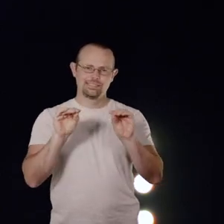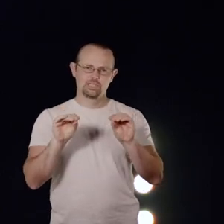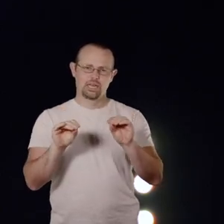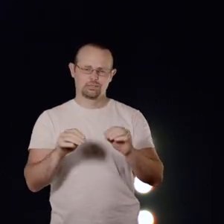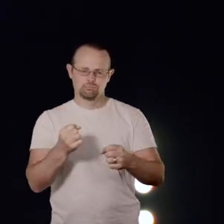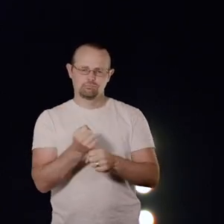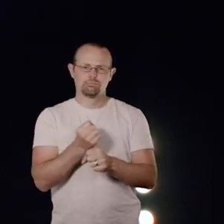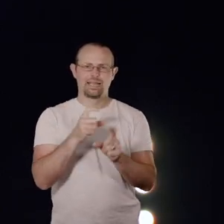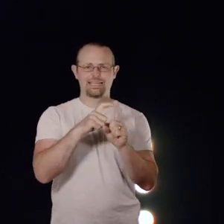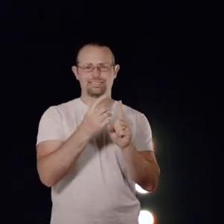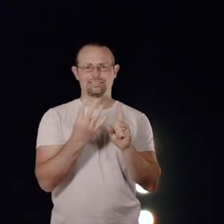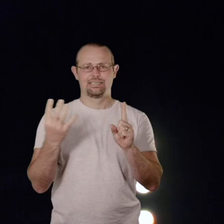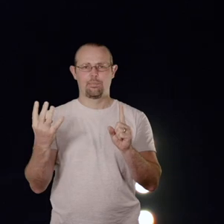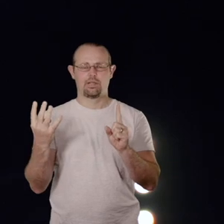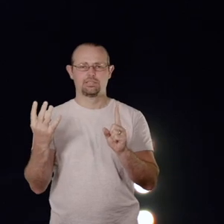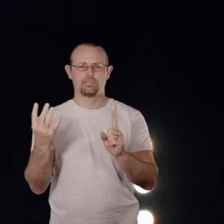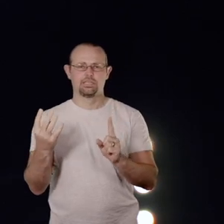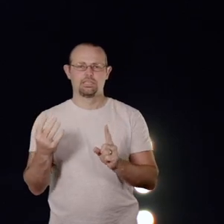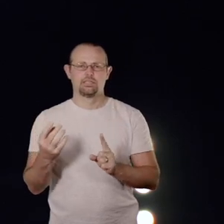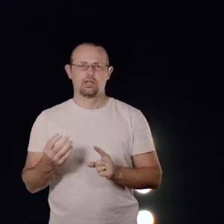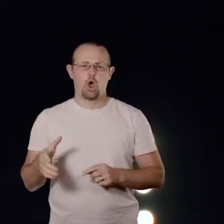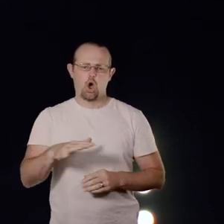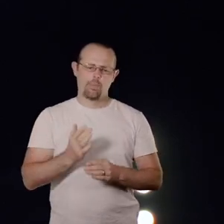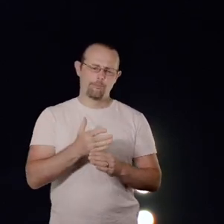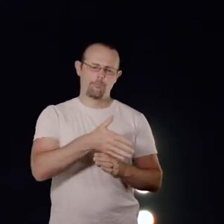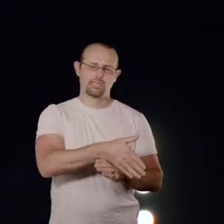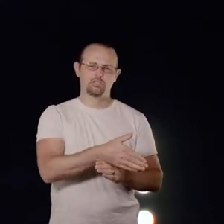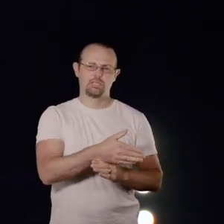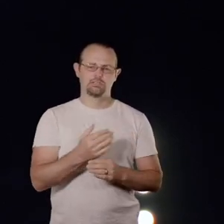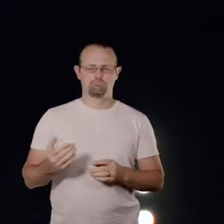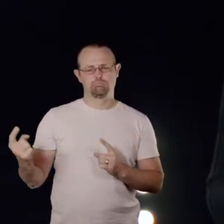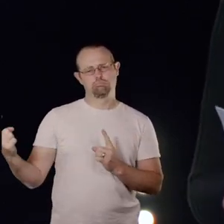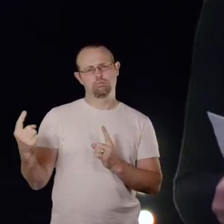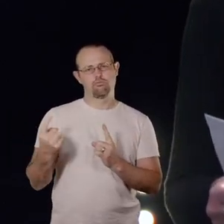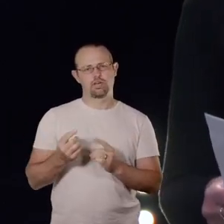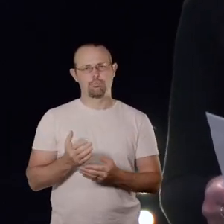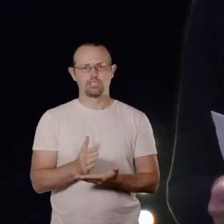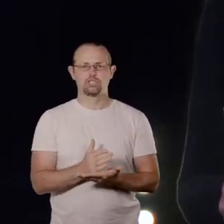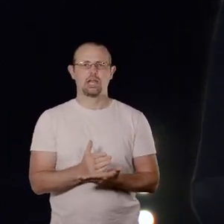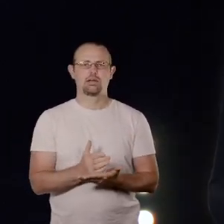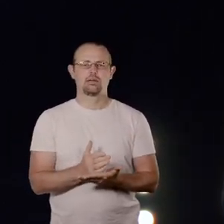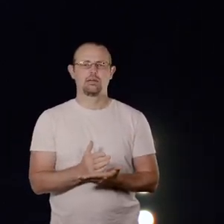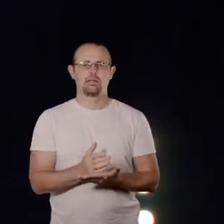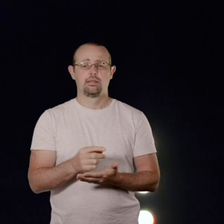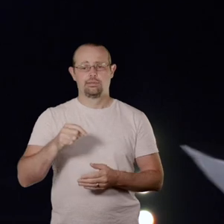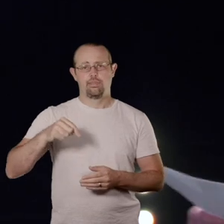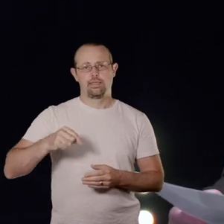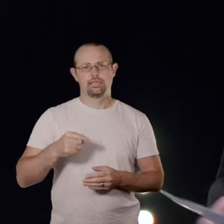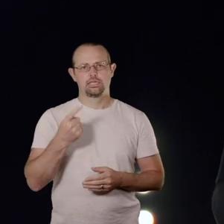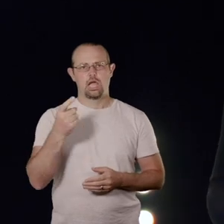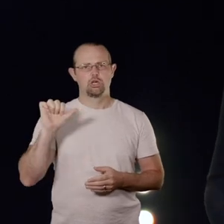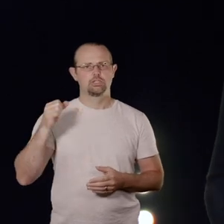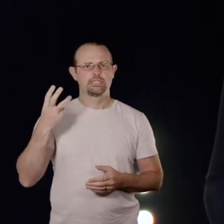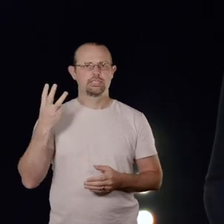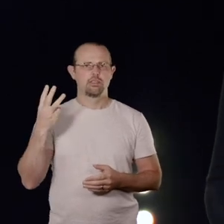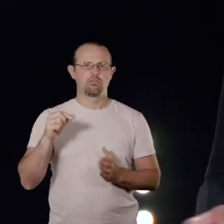different ministries that have been coming in to share through college. This 163 hours doesn't include the online growth